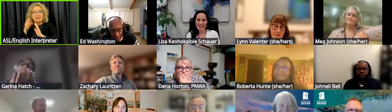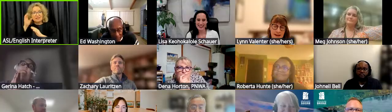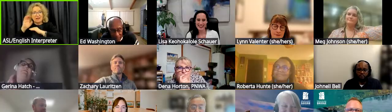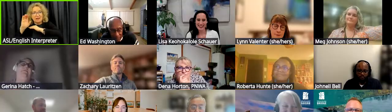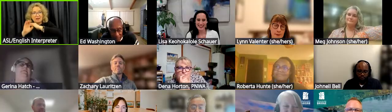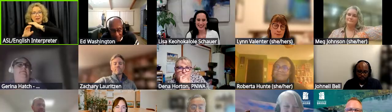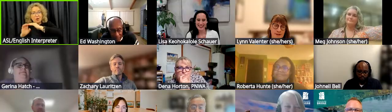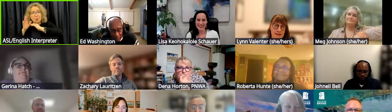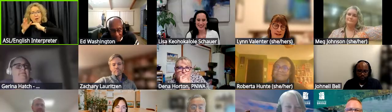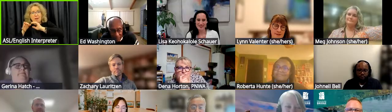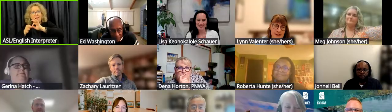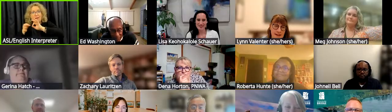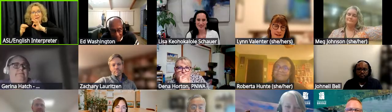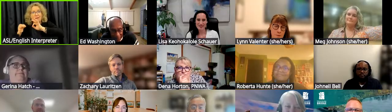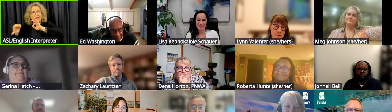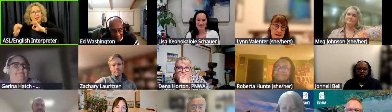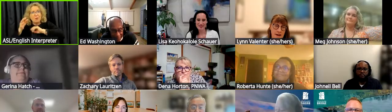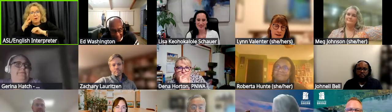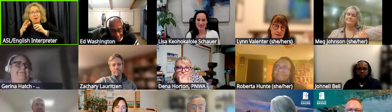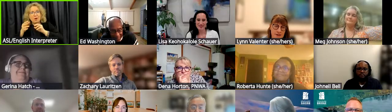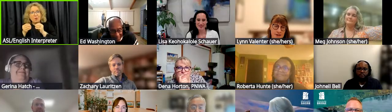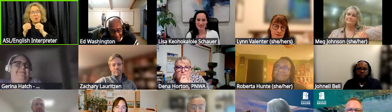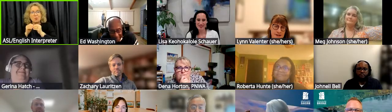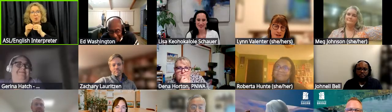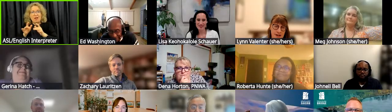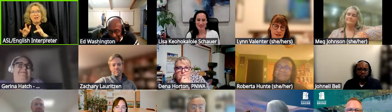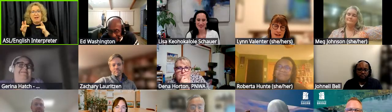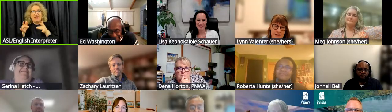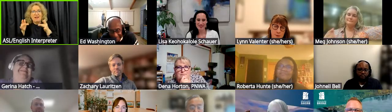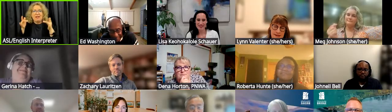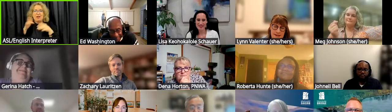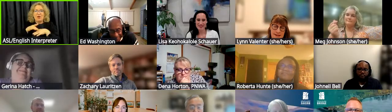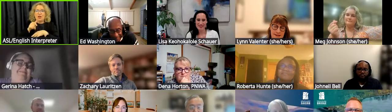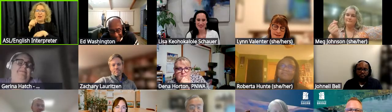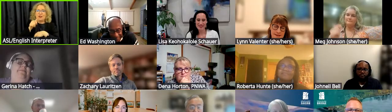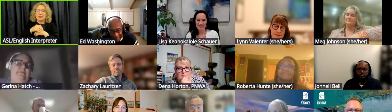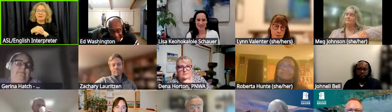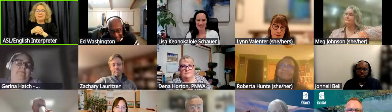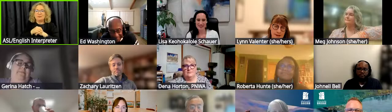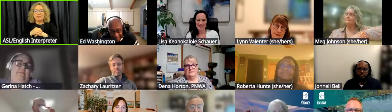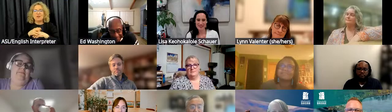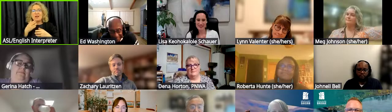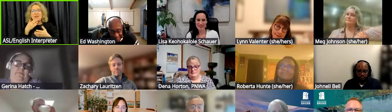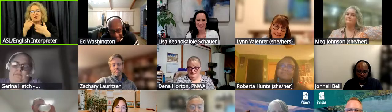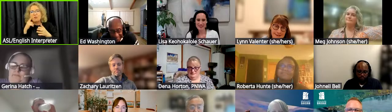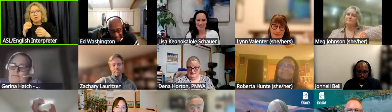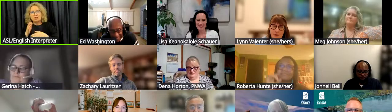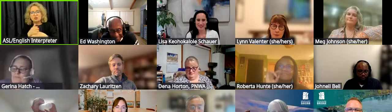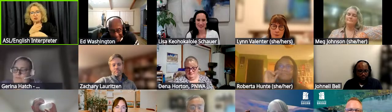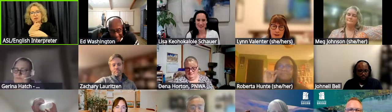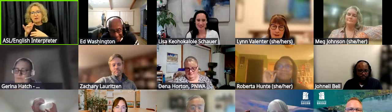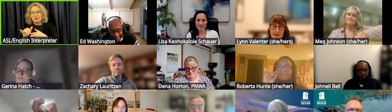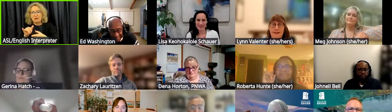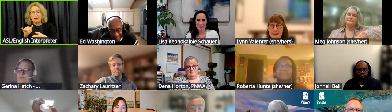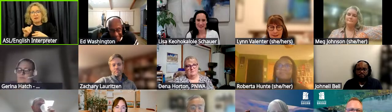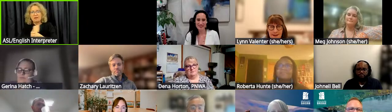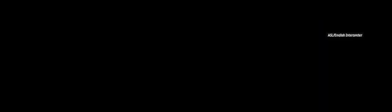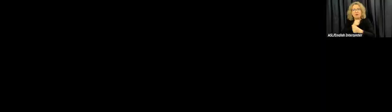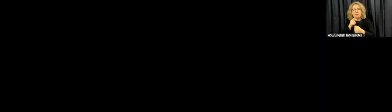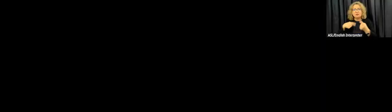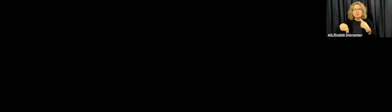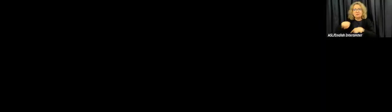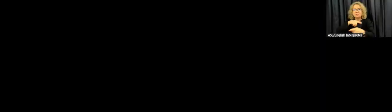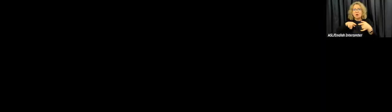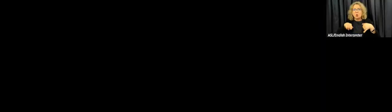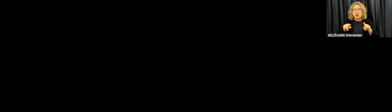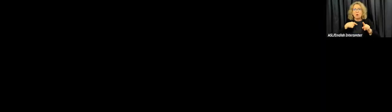safe and remember the love that we all shared for each other as we did this important and difficult work. Thank you